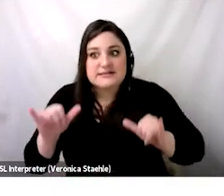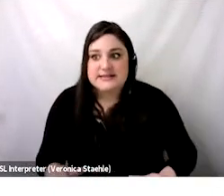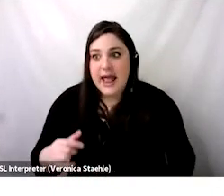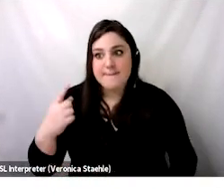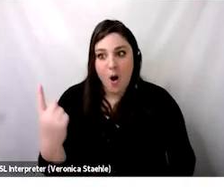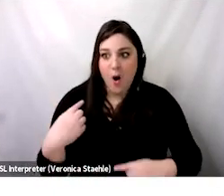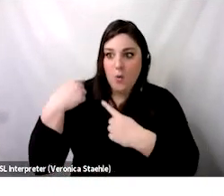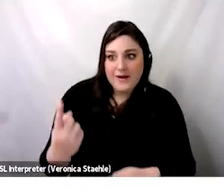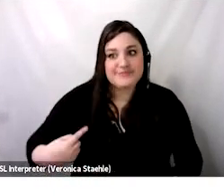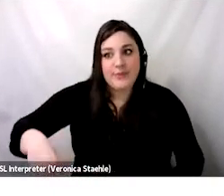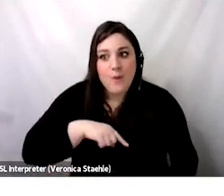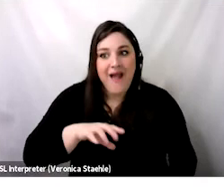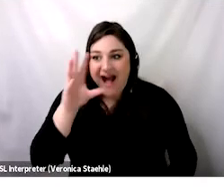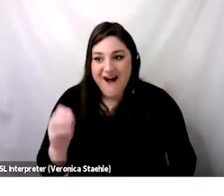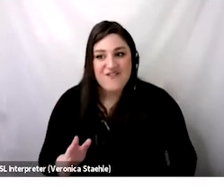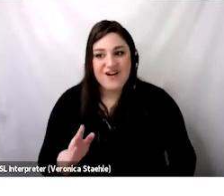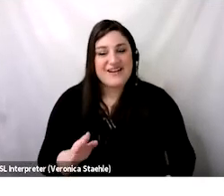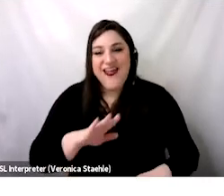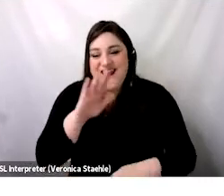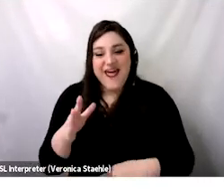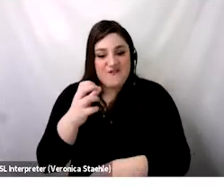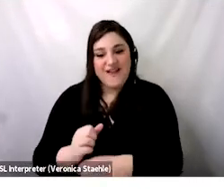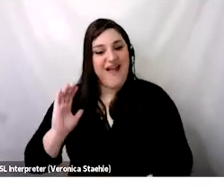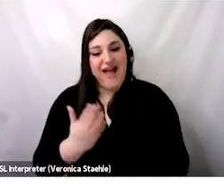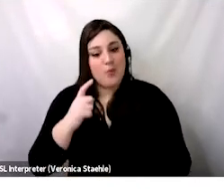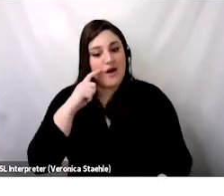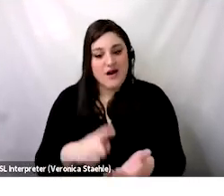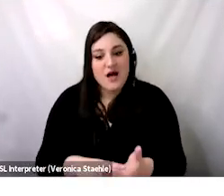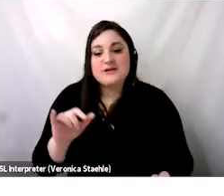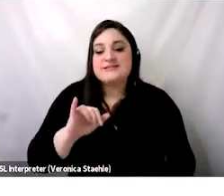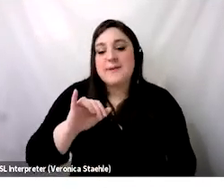as jambalaya, Hoppin' John, grits, and gumbo,